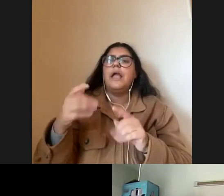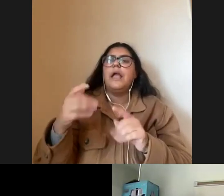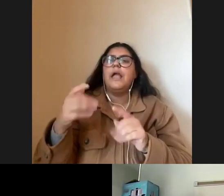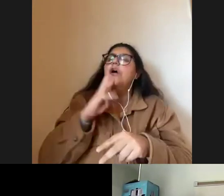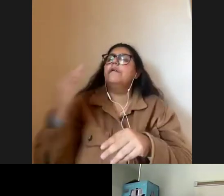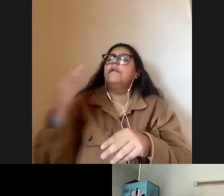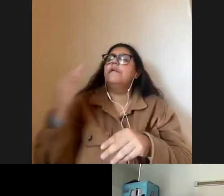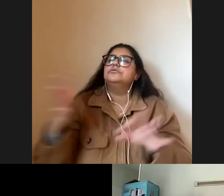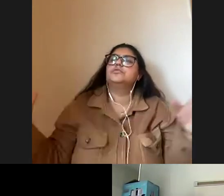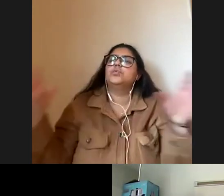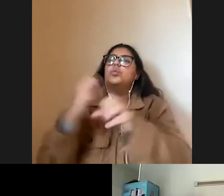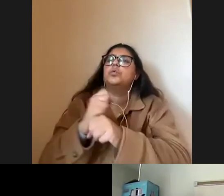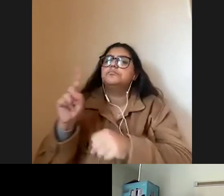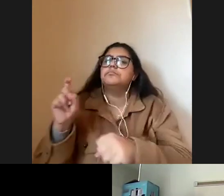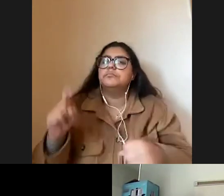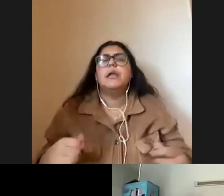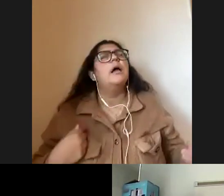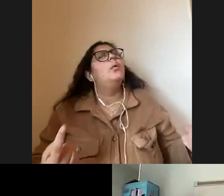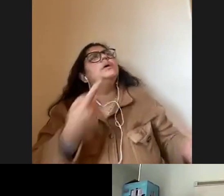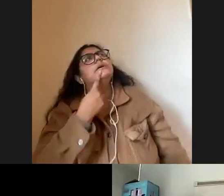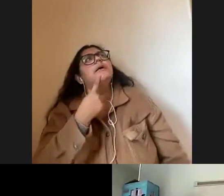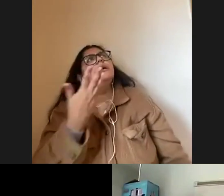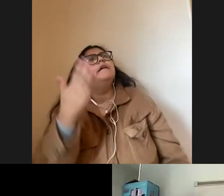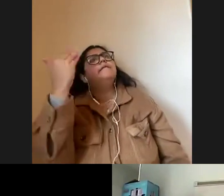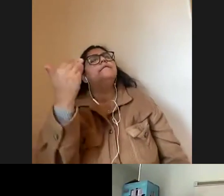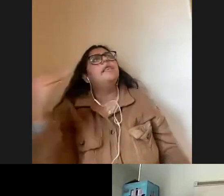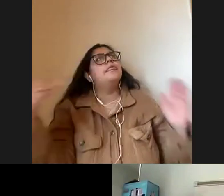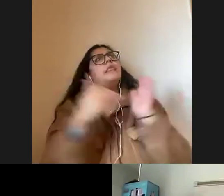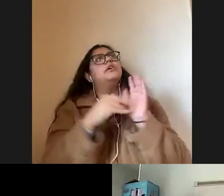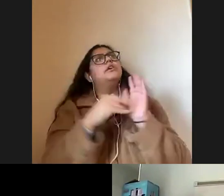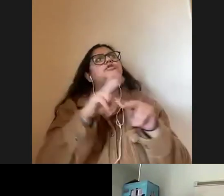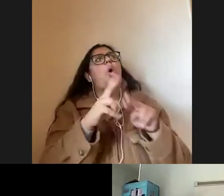So there's about, I would say, 15,000 saltwater fish and about